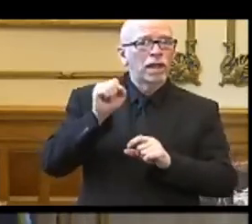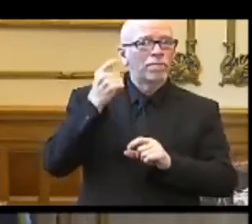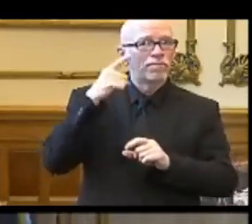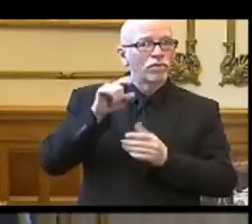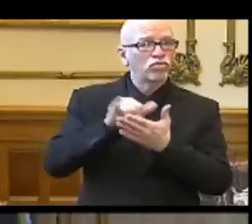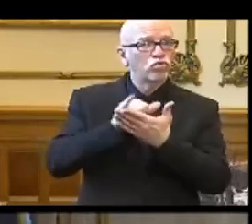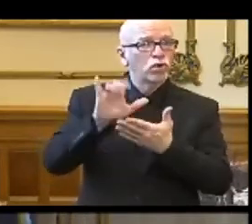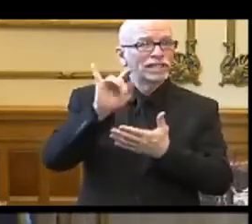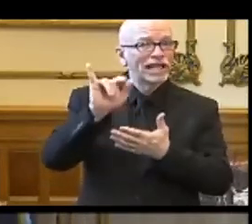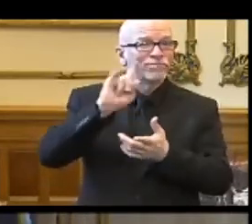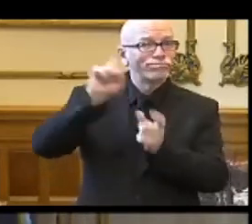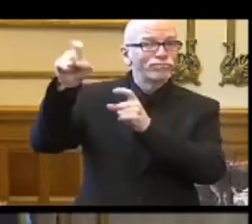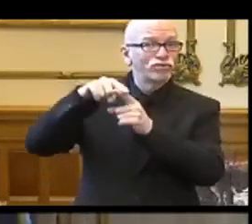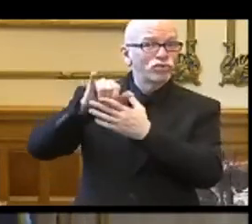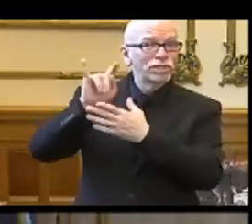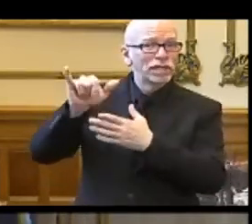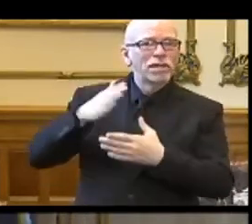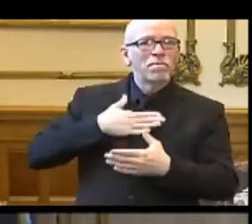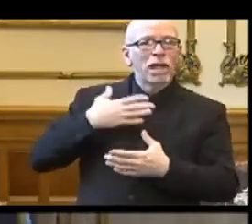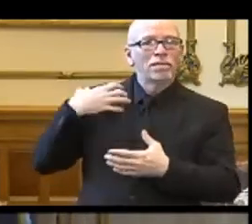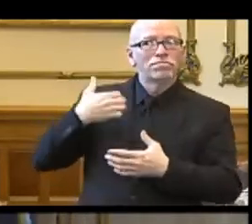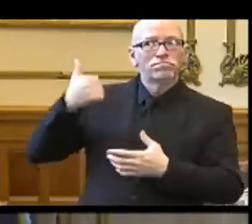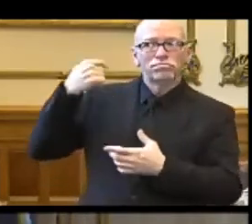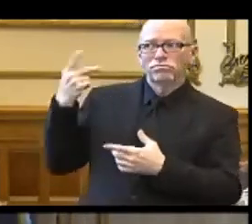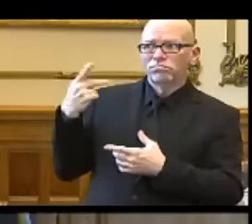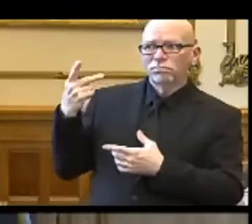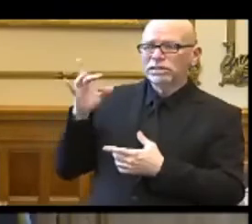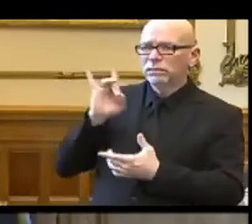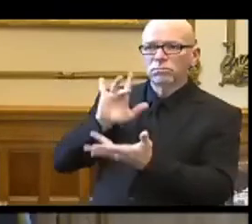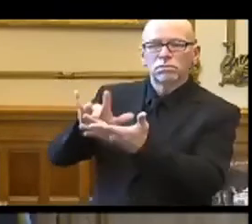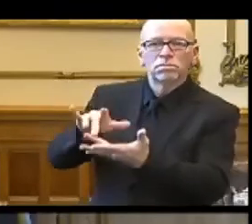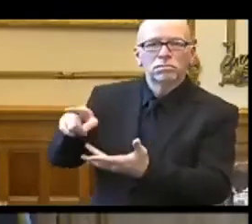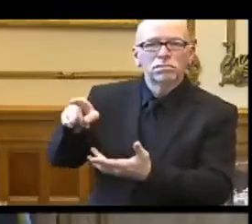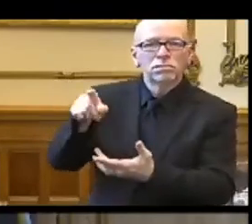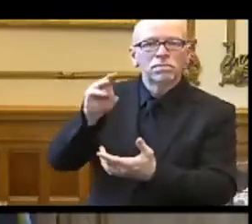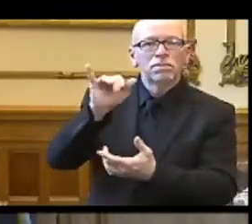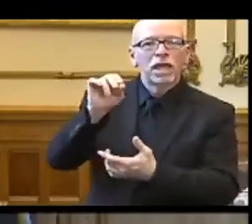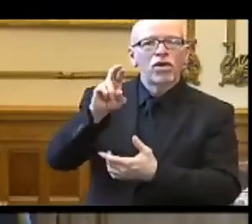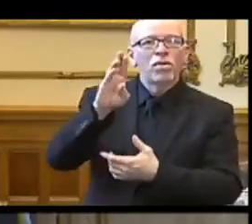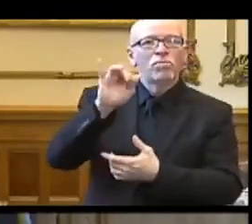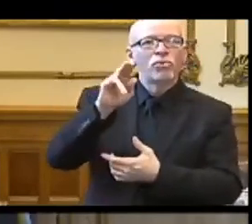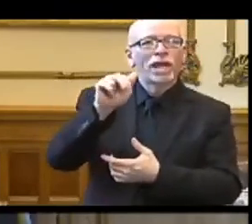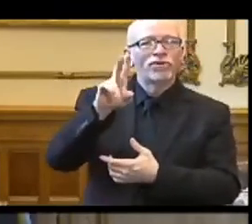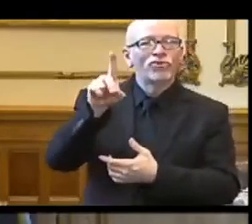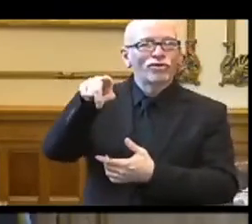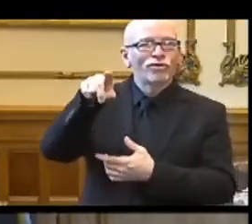York City, my chief medical officer and I actually reached out to Mayor Brainerd, who put us